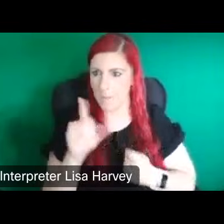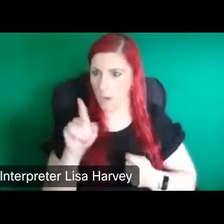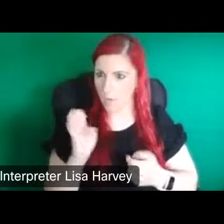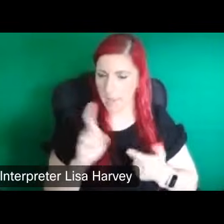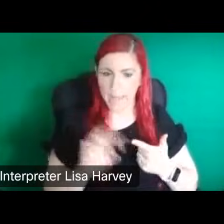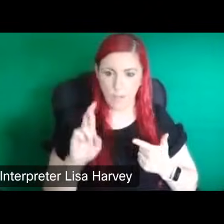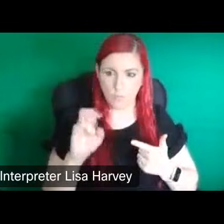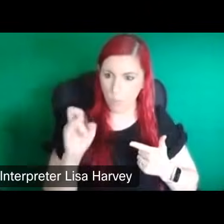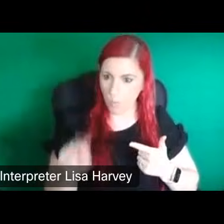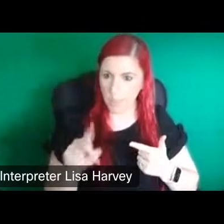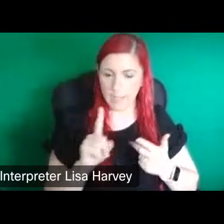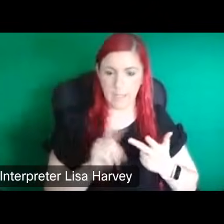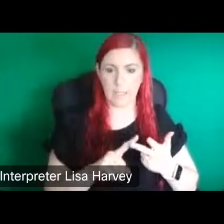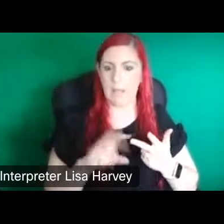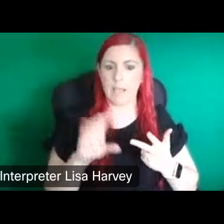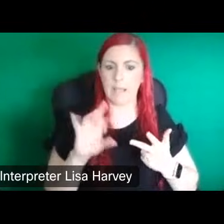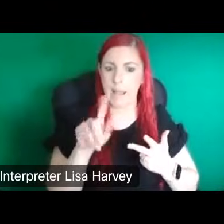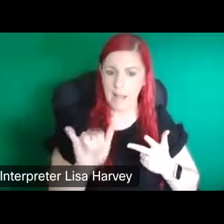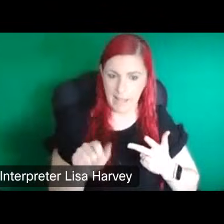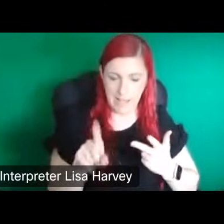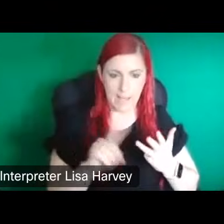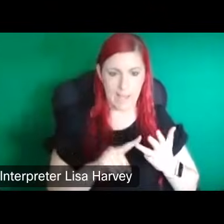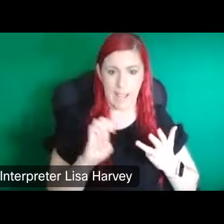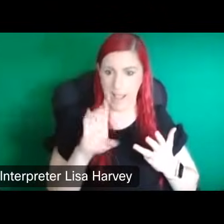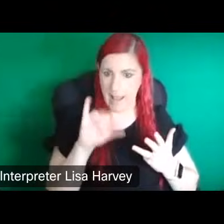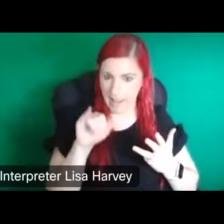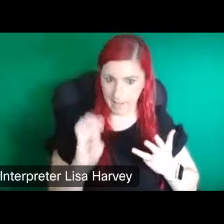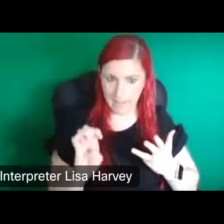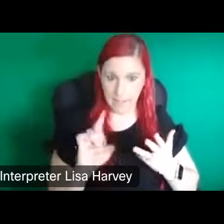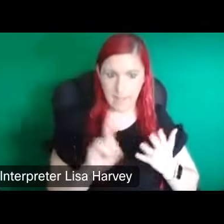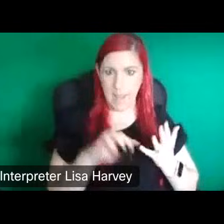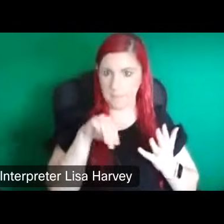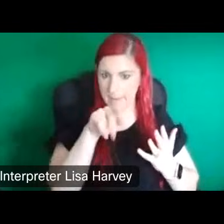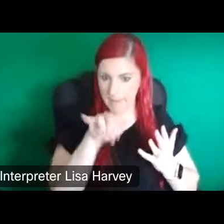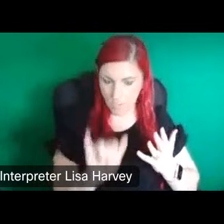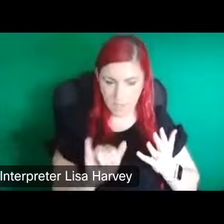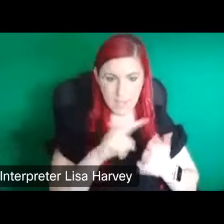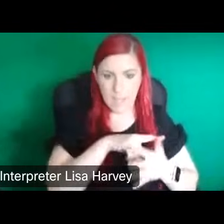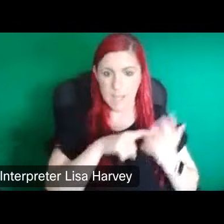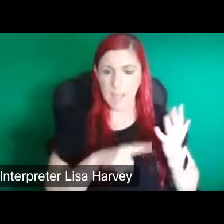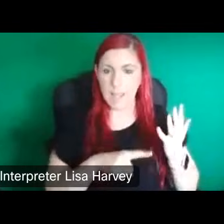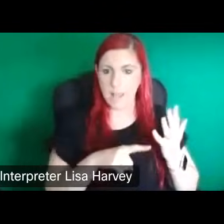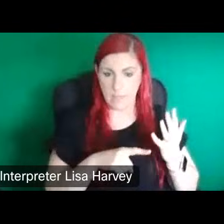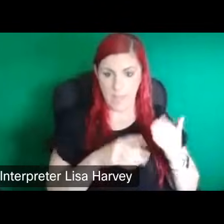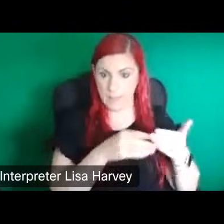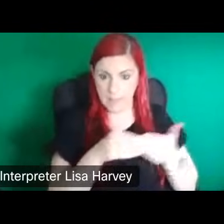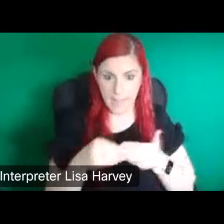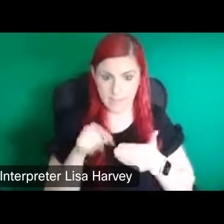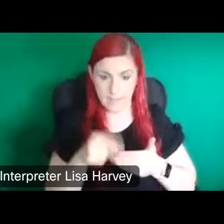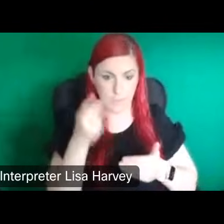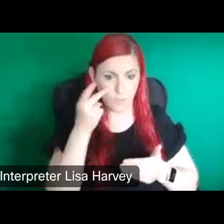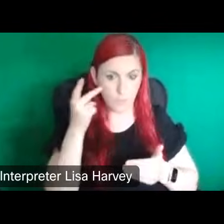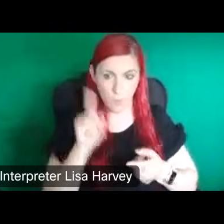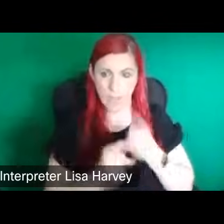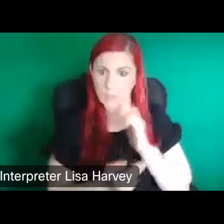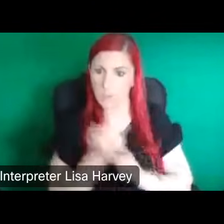Roisin, Kelly, Ellie, and Mary. They've led this review and the update